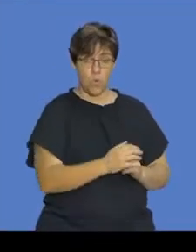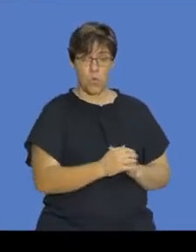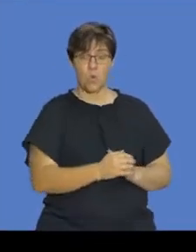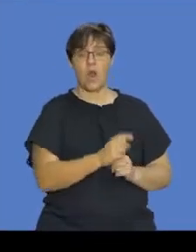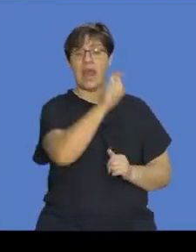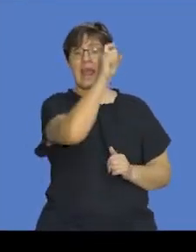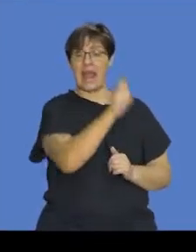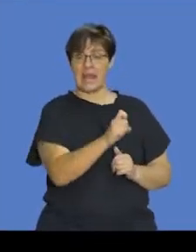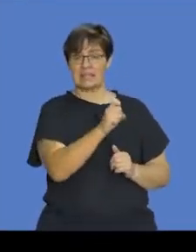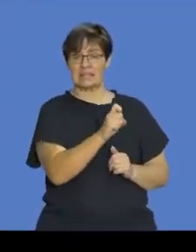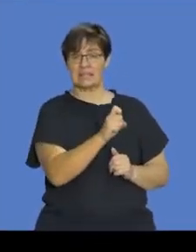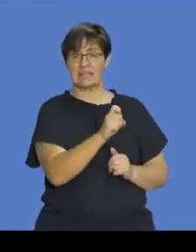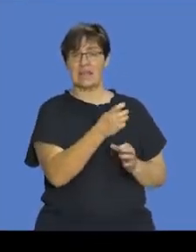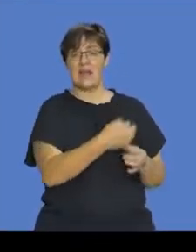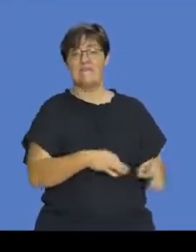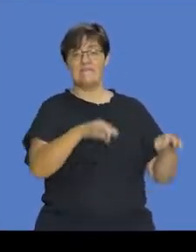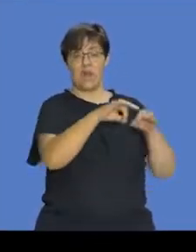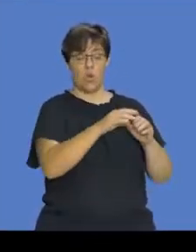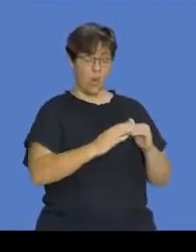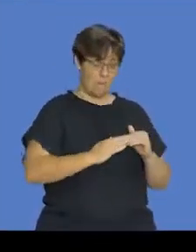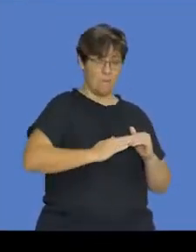a value that is greater than 2.